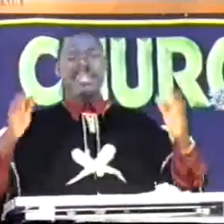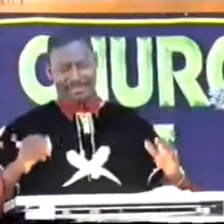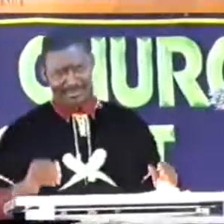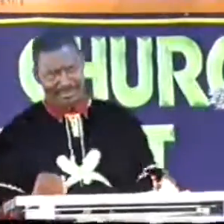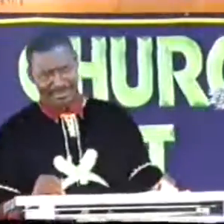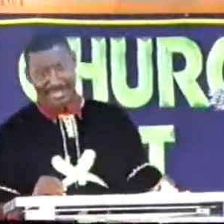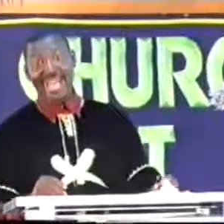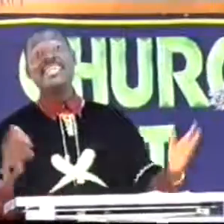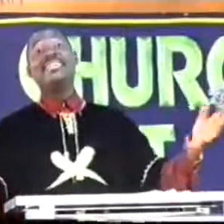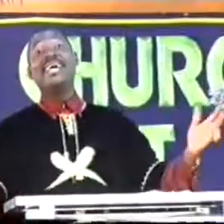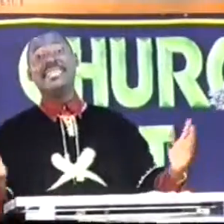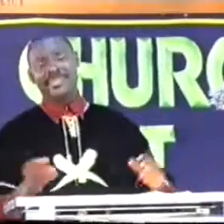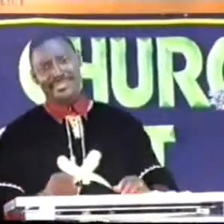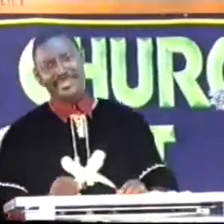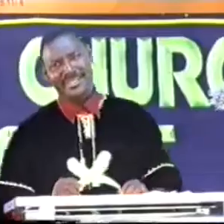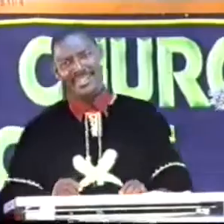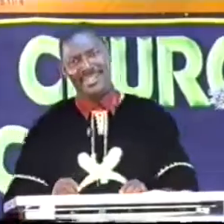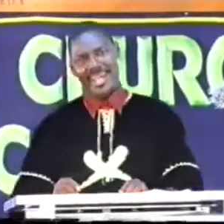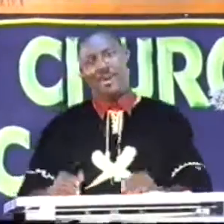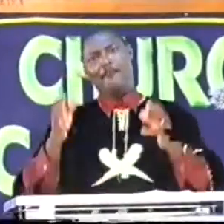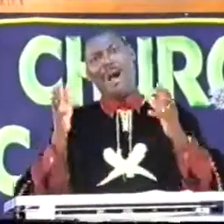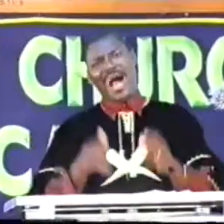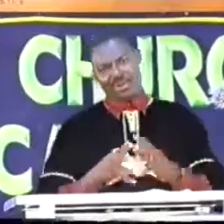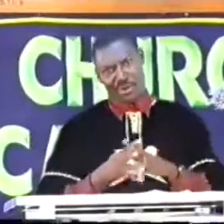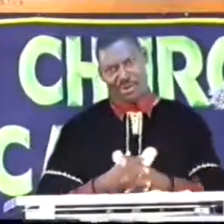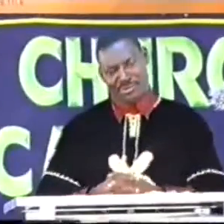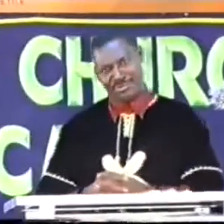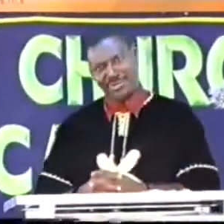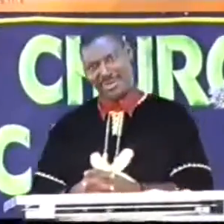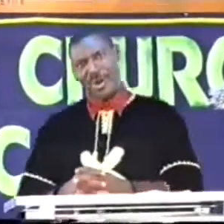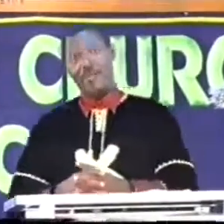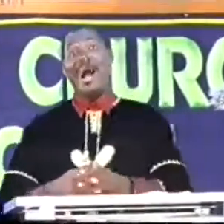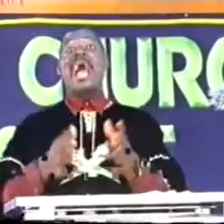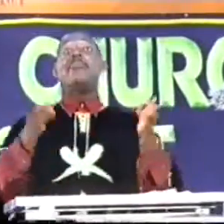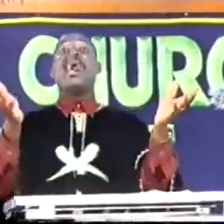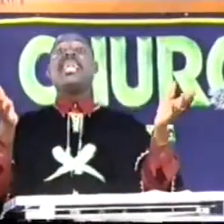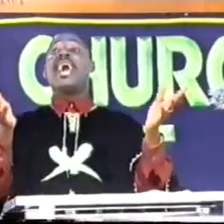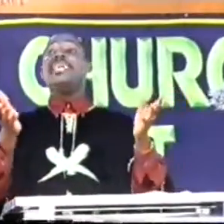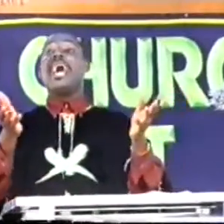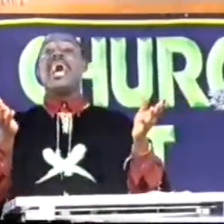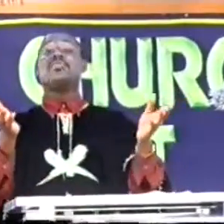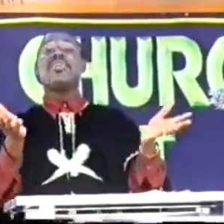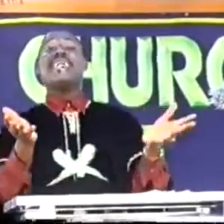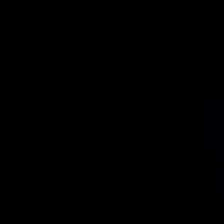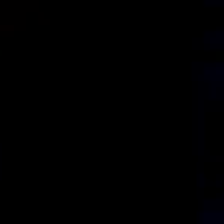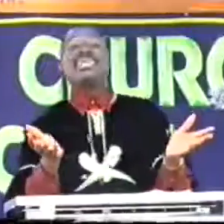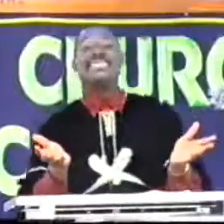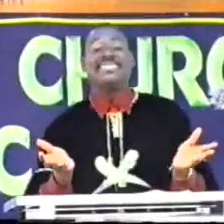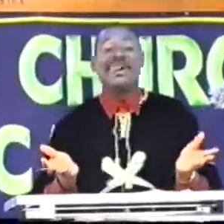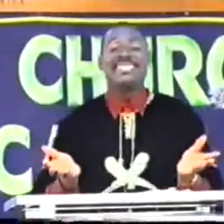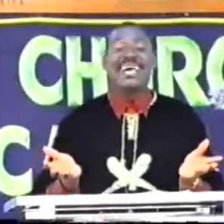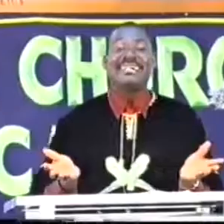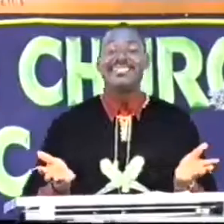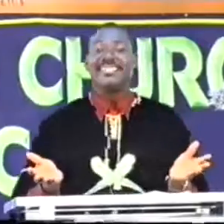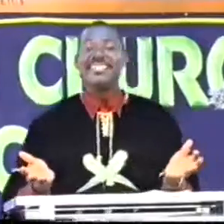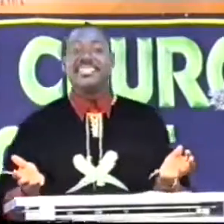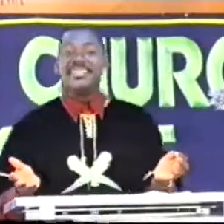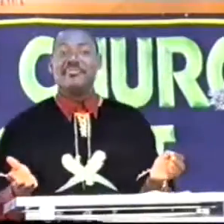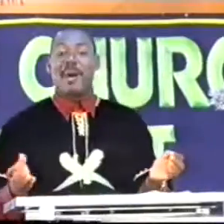can be Ghana and easy can be. And Oba, sorry, no more. Oba, I pet, man, I'm sorry, I done a bandy, man